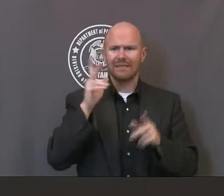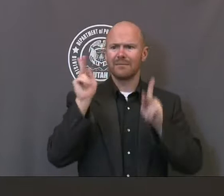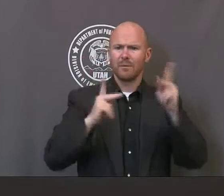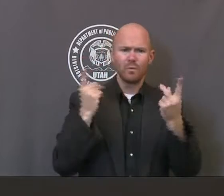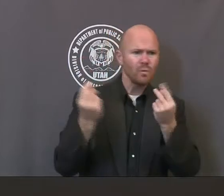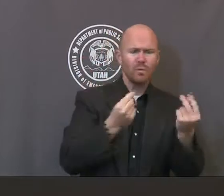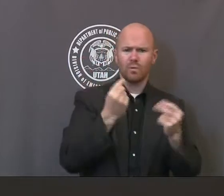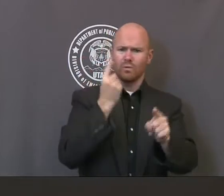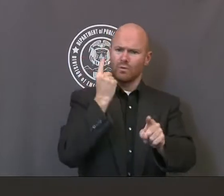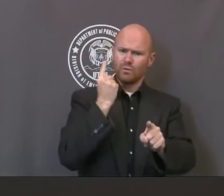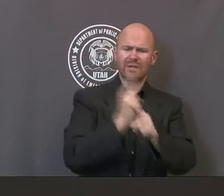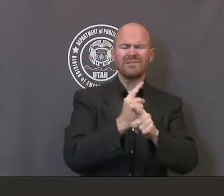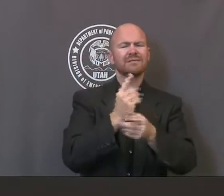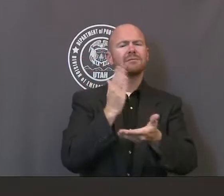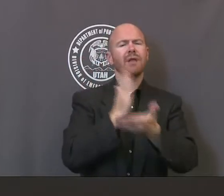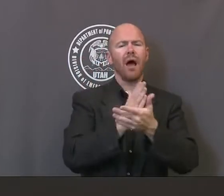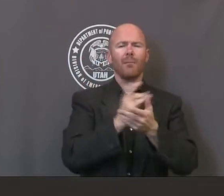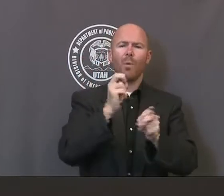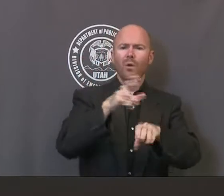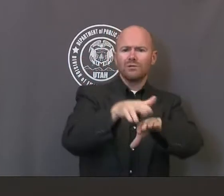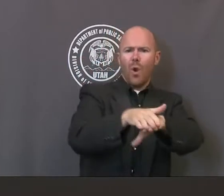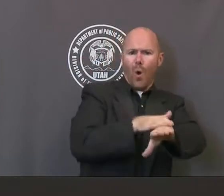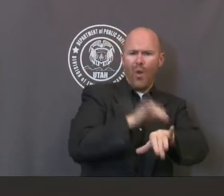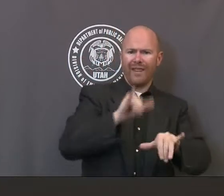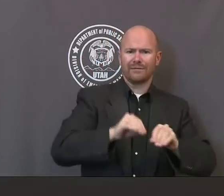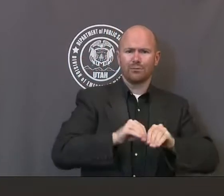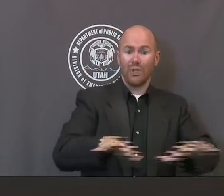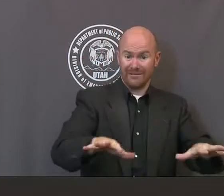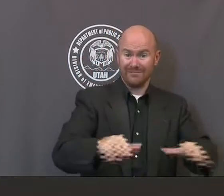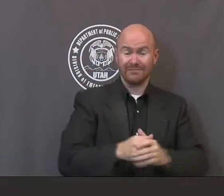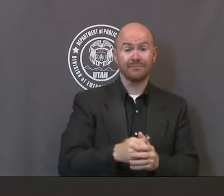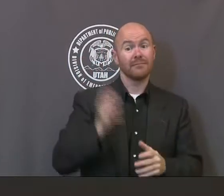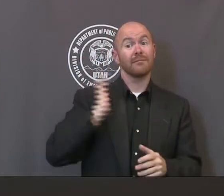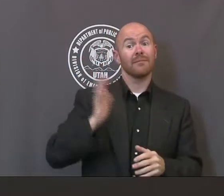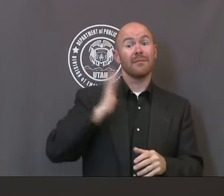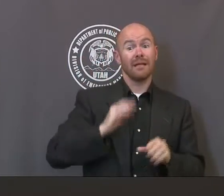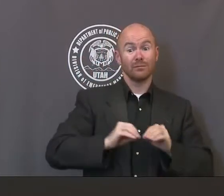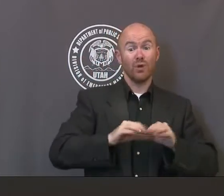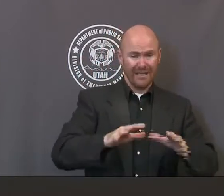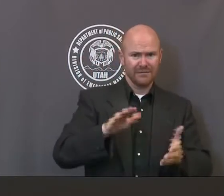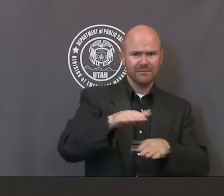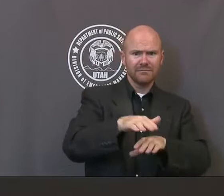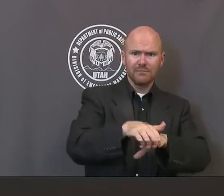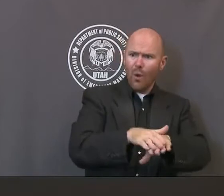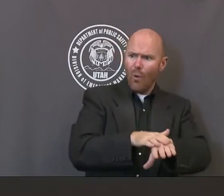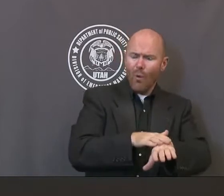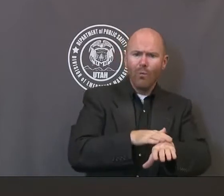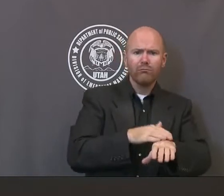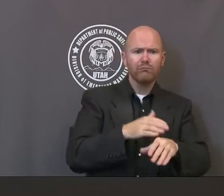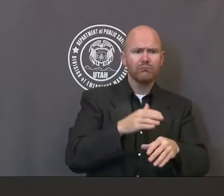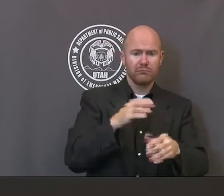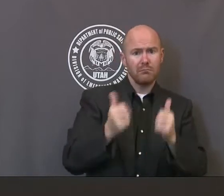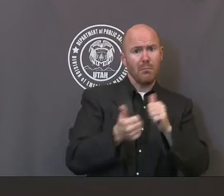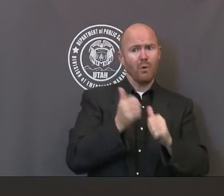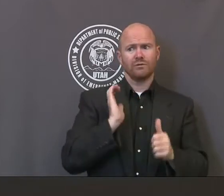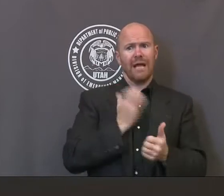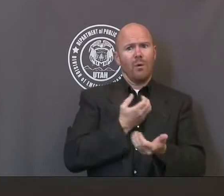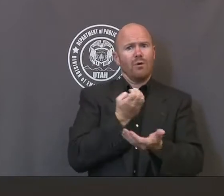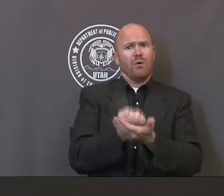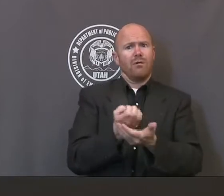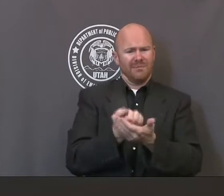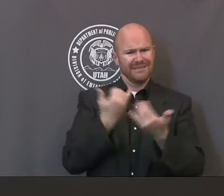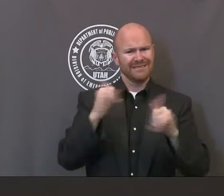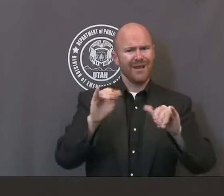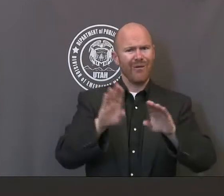take steps to stem the spread. Our rates of infection were blessedly low, and we kept most of our economy open.